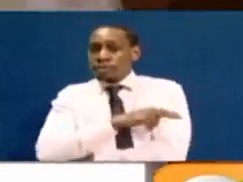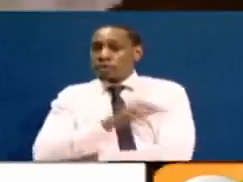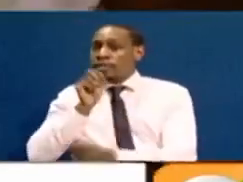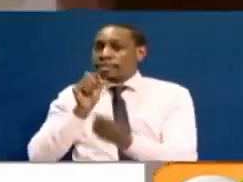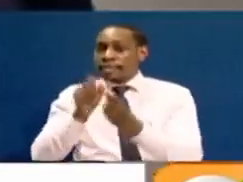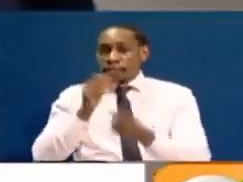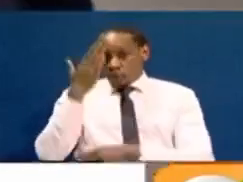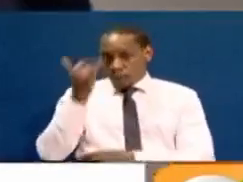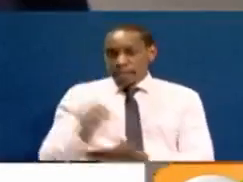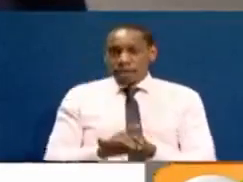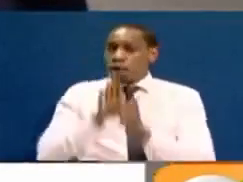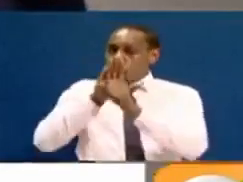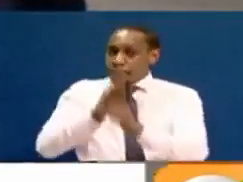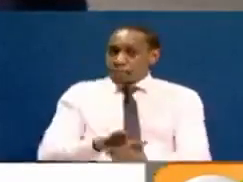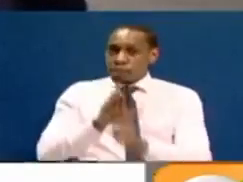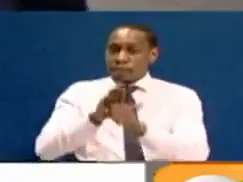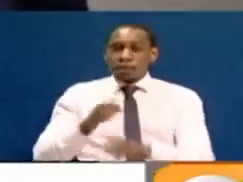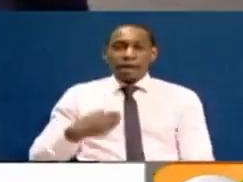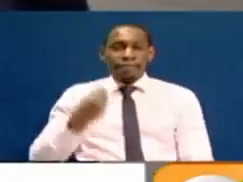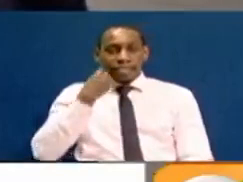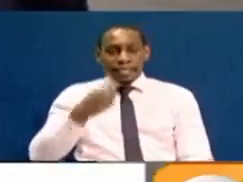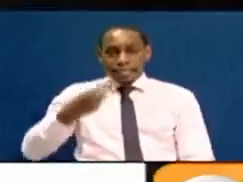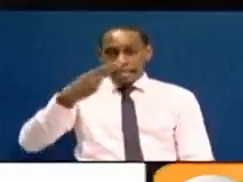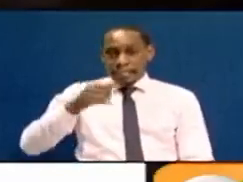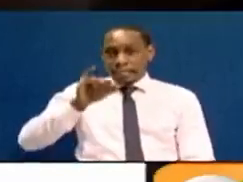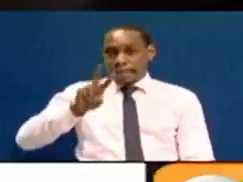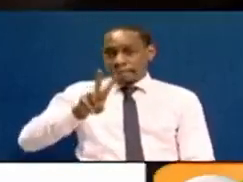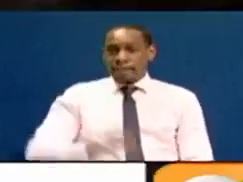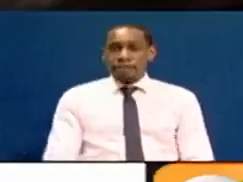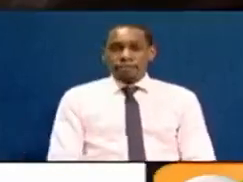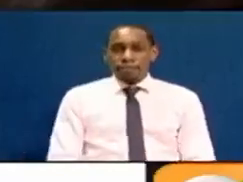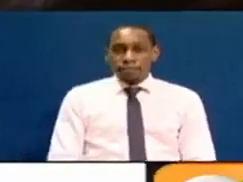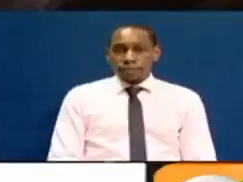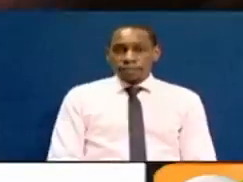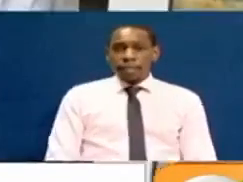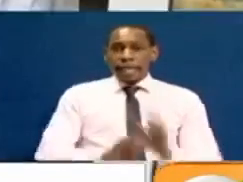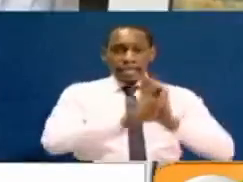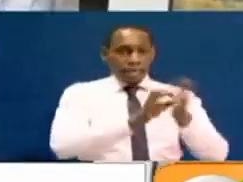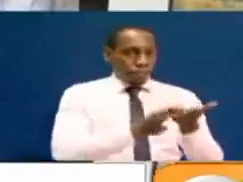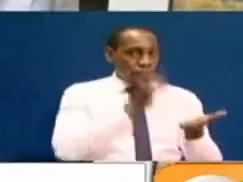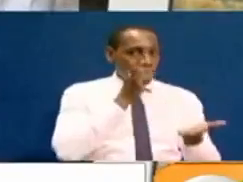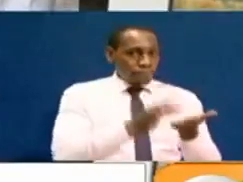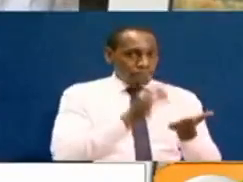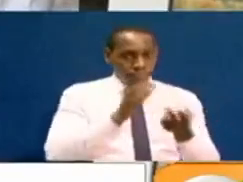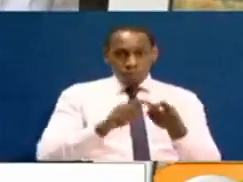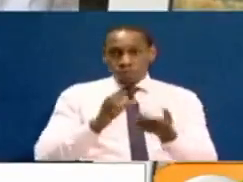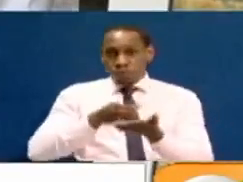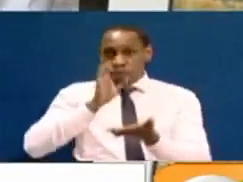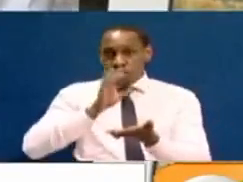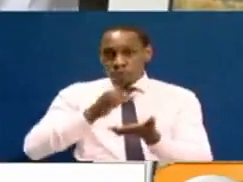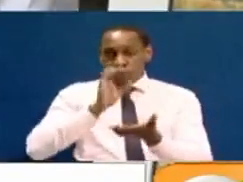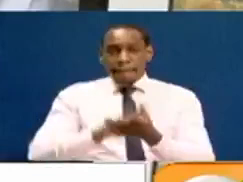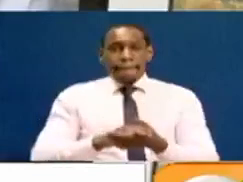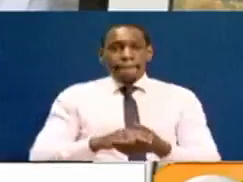a test because of the stigma of contracting HIV. You take out your phone. Just like chips or soft drink, men in